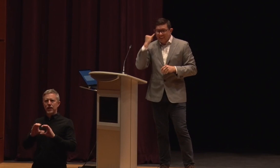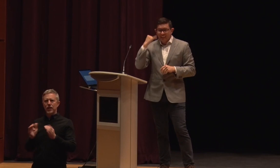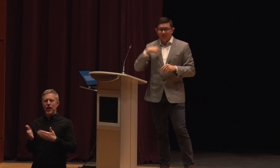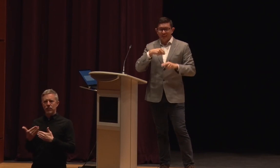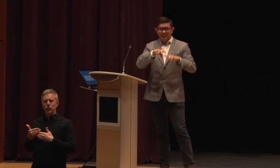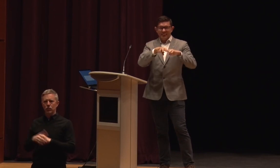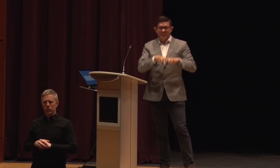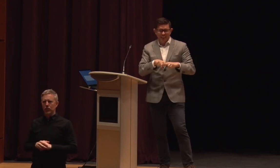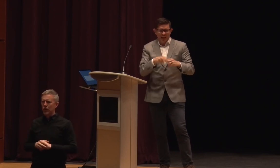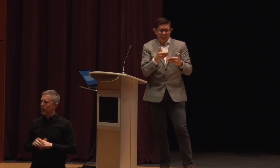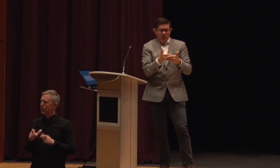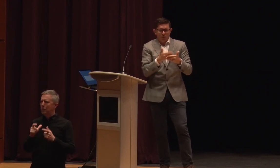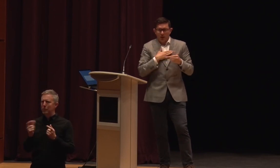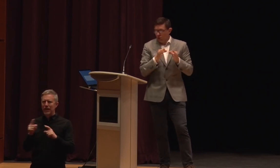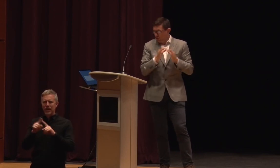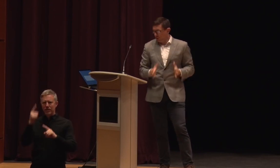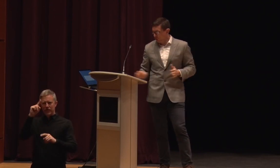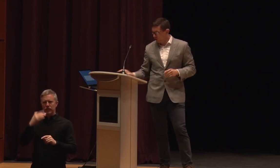education.